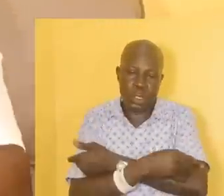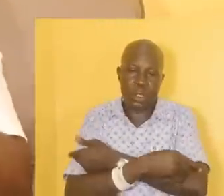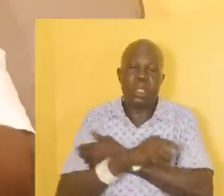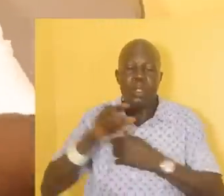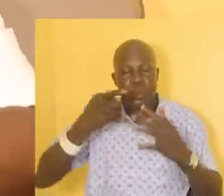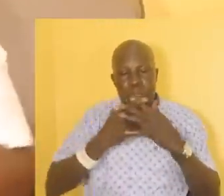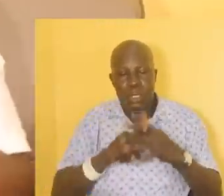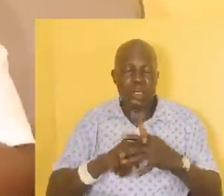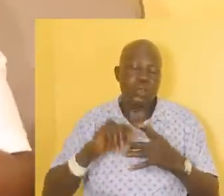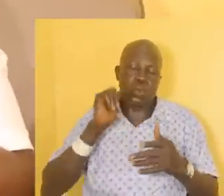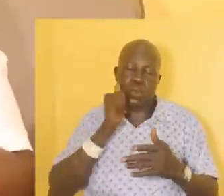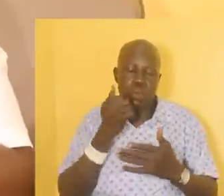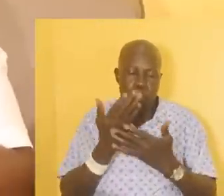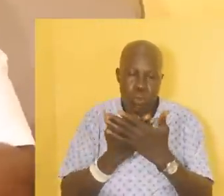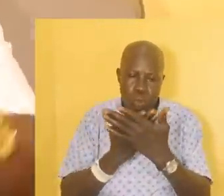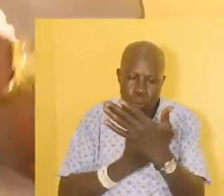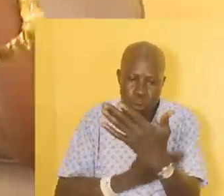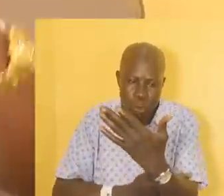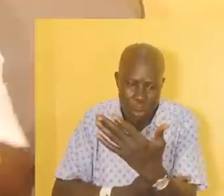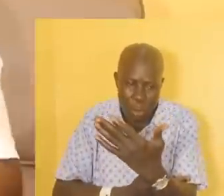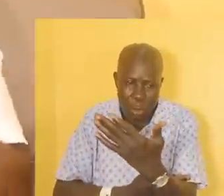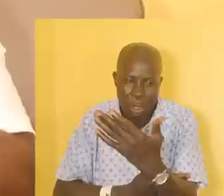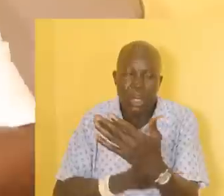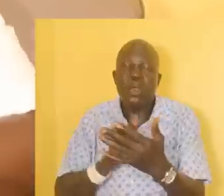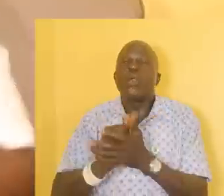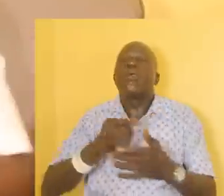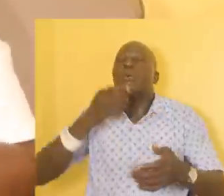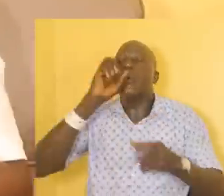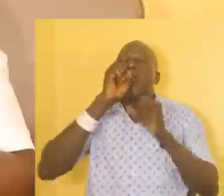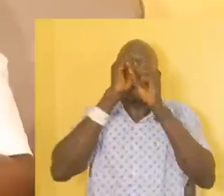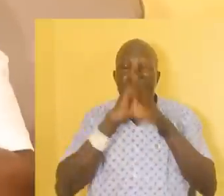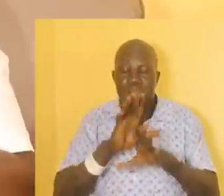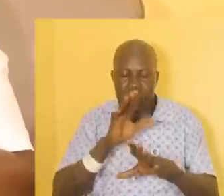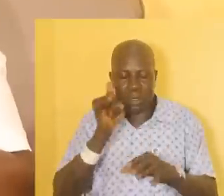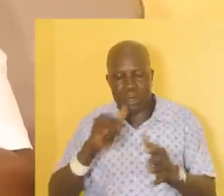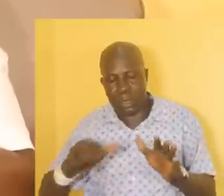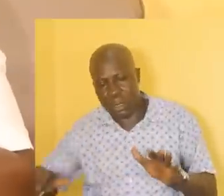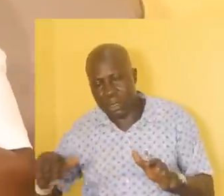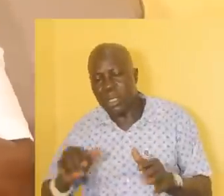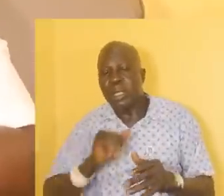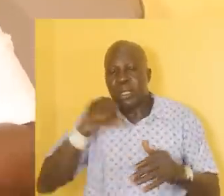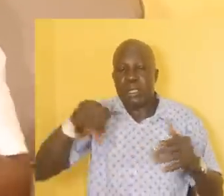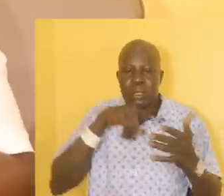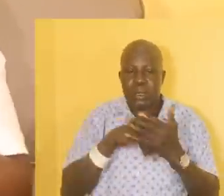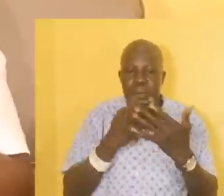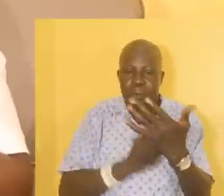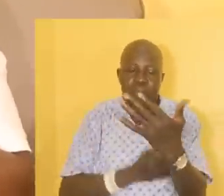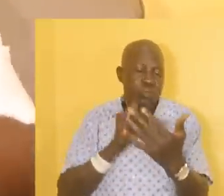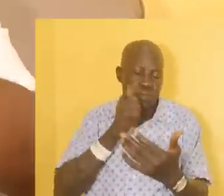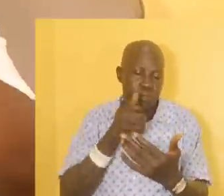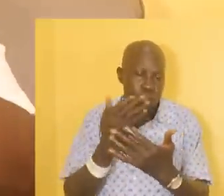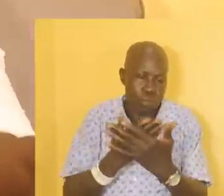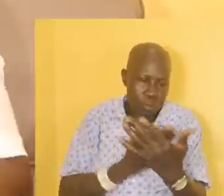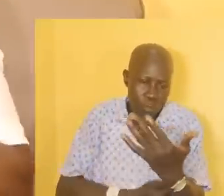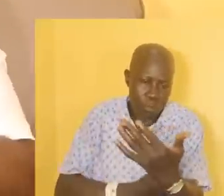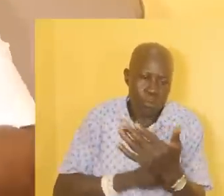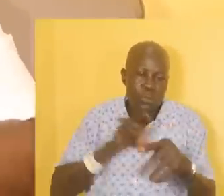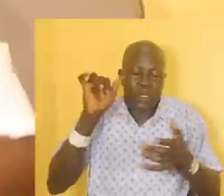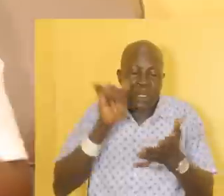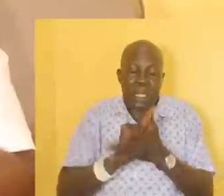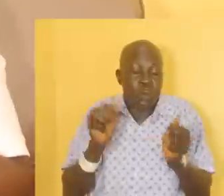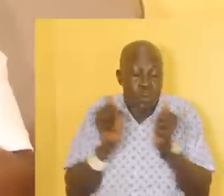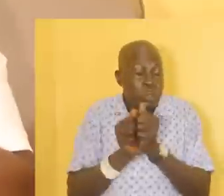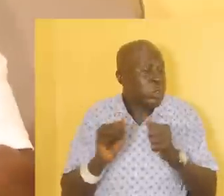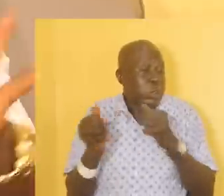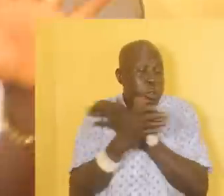We will start tomorrow morning. We'll begin to bless it. Tomorrow morning, this is your Sunday,